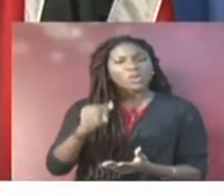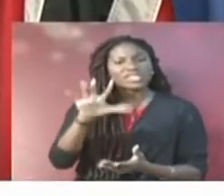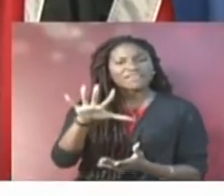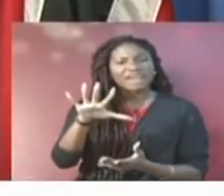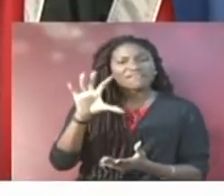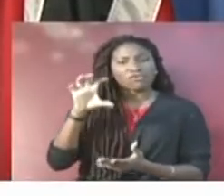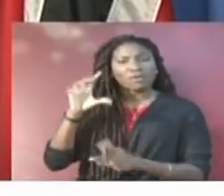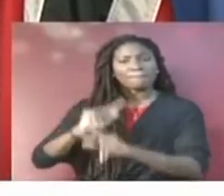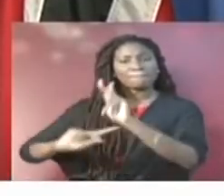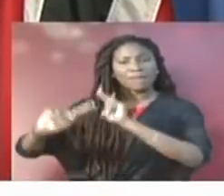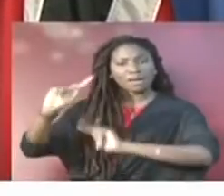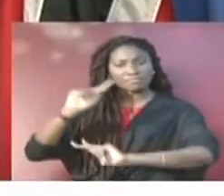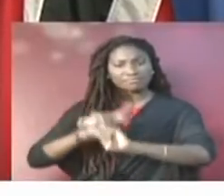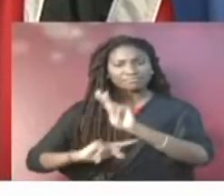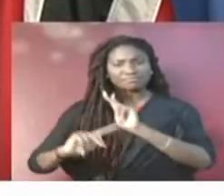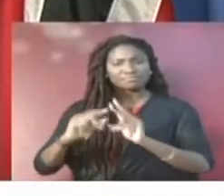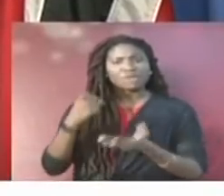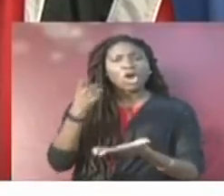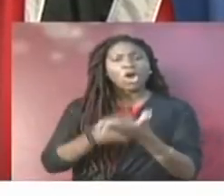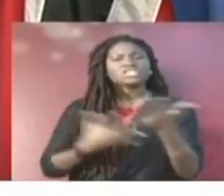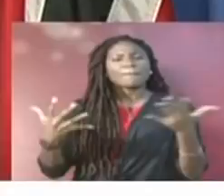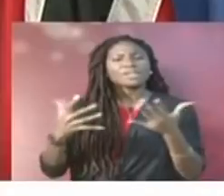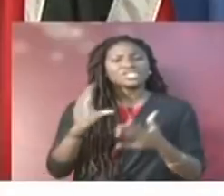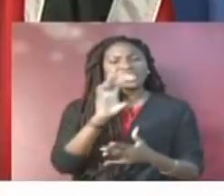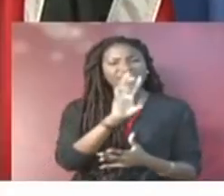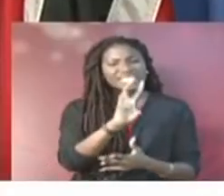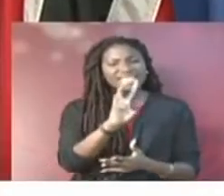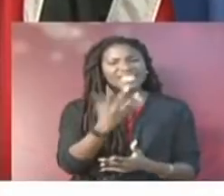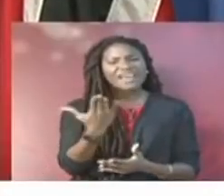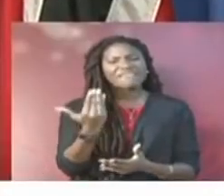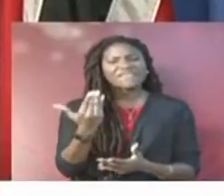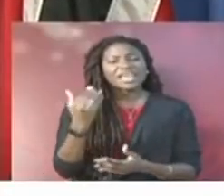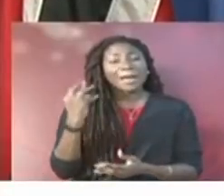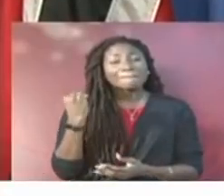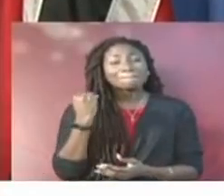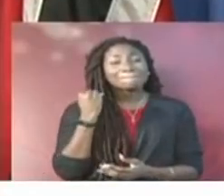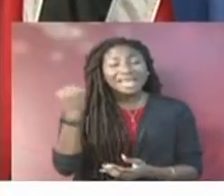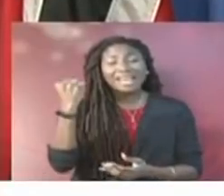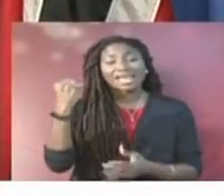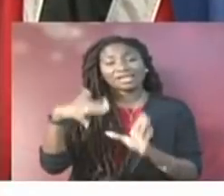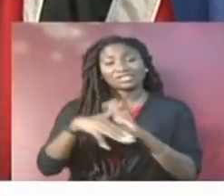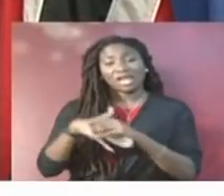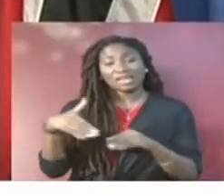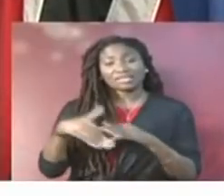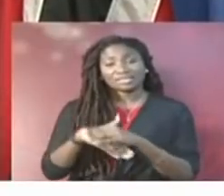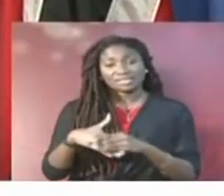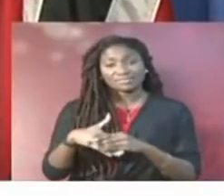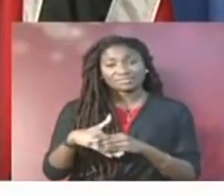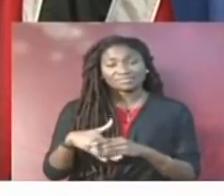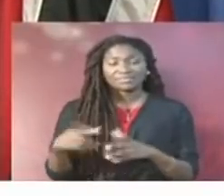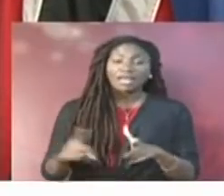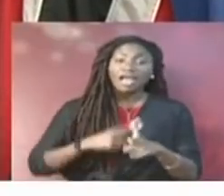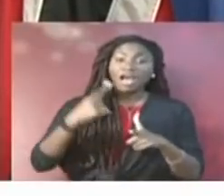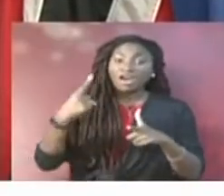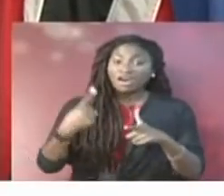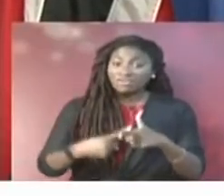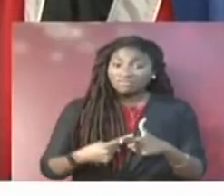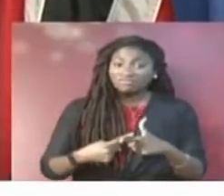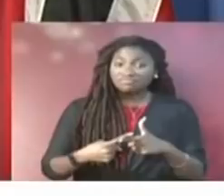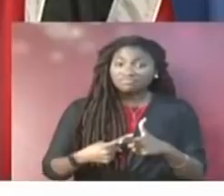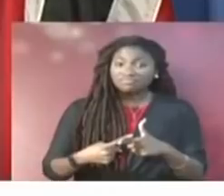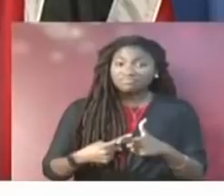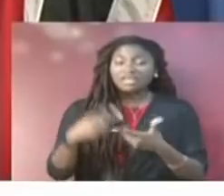25,500 of those people. That's $615 million. There are people who get their main